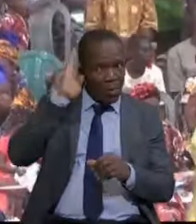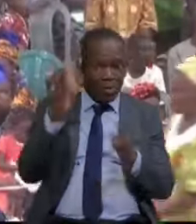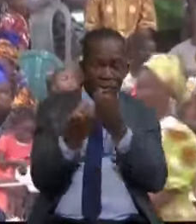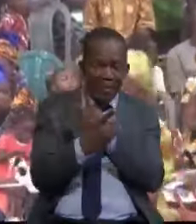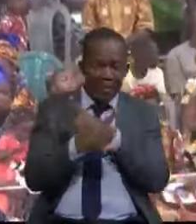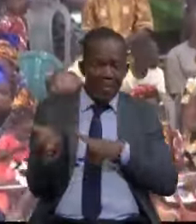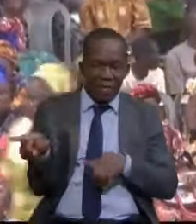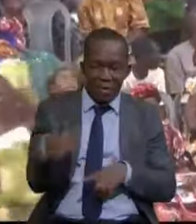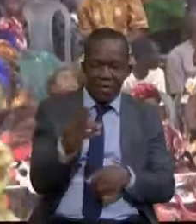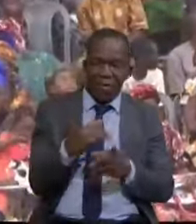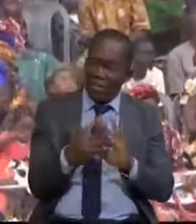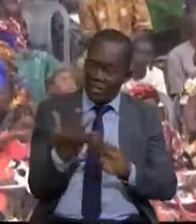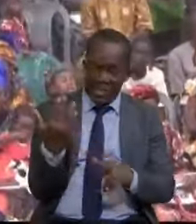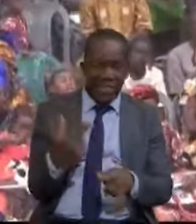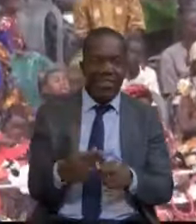name. Look at